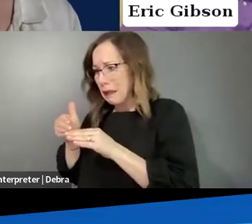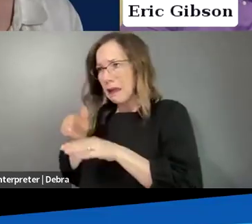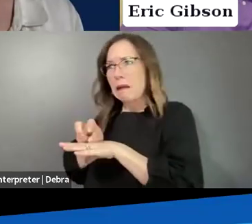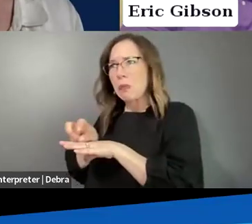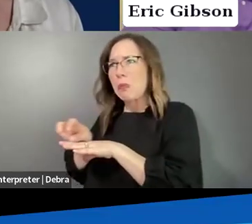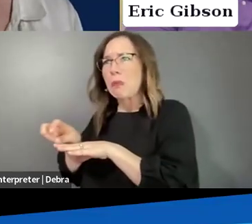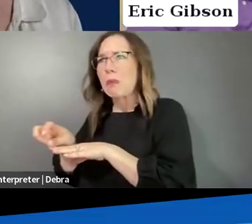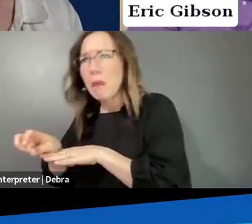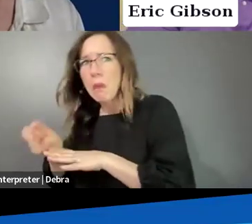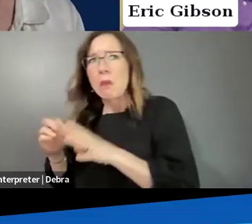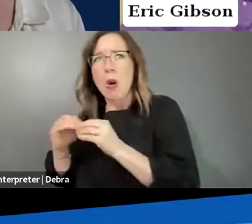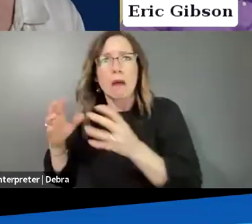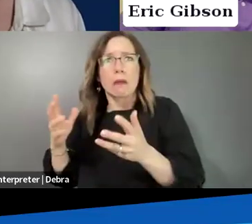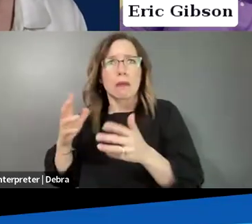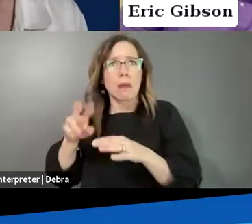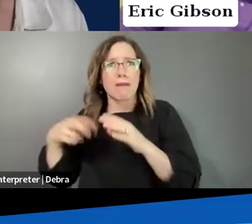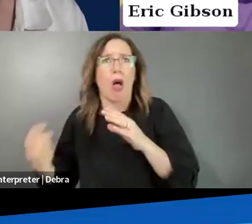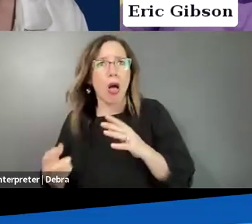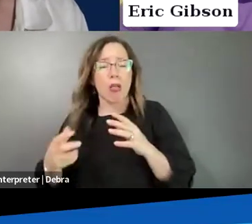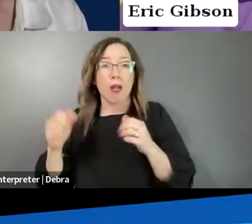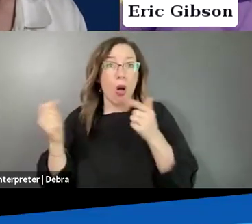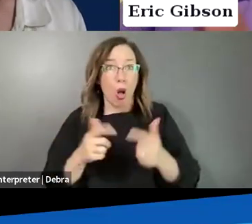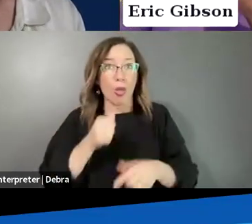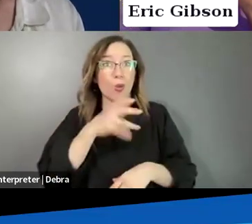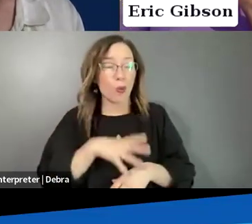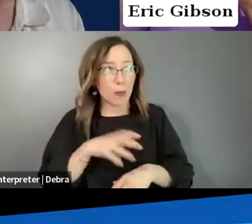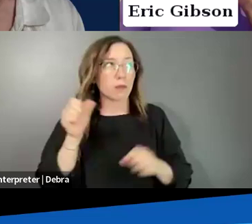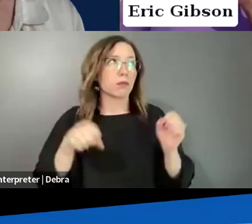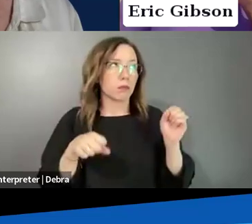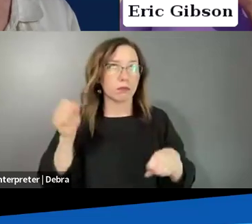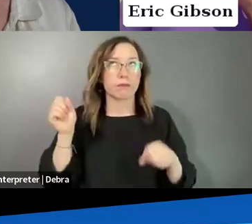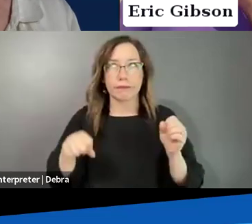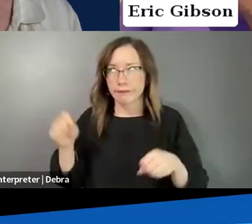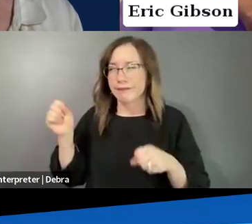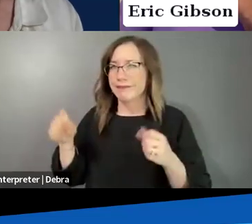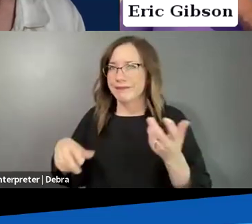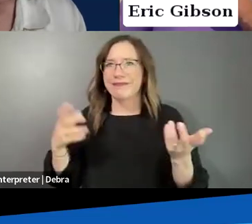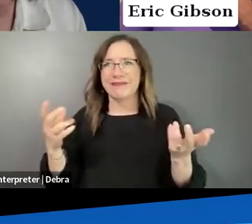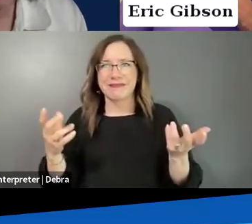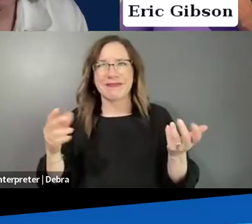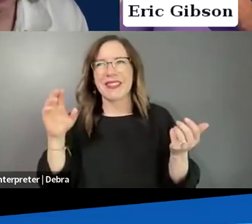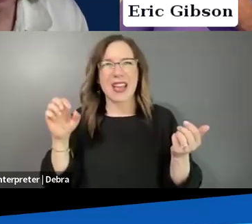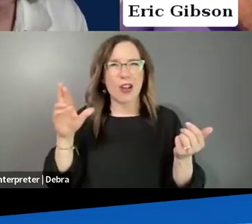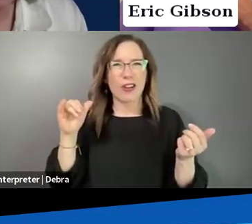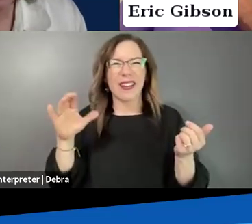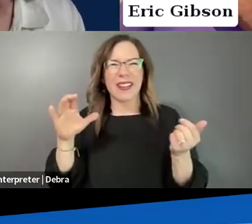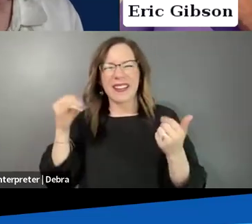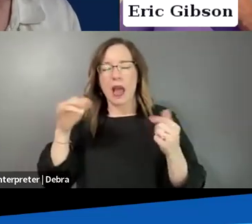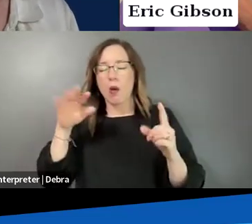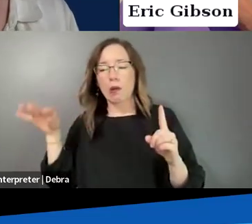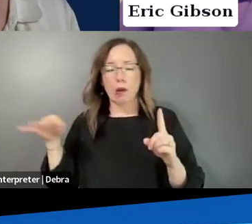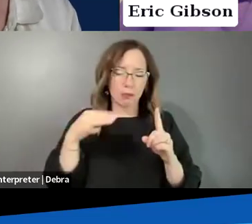And you're like, so all the ladies have been nodding in agreement. So Eric, we're gonna pinpoint you